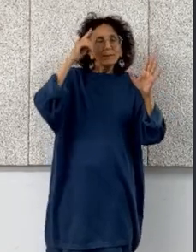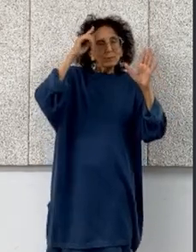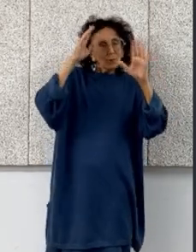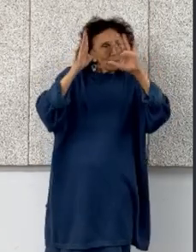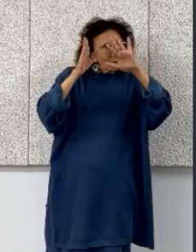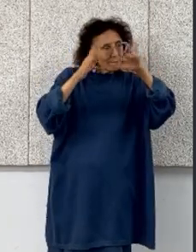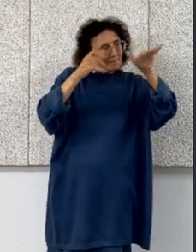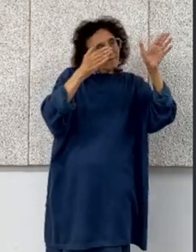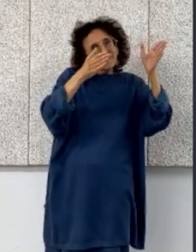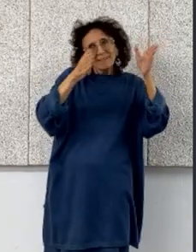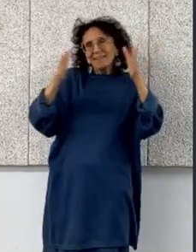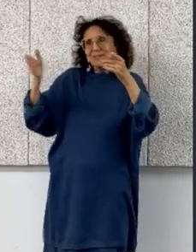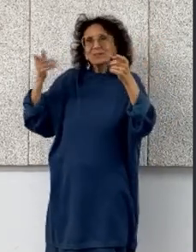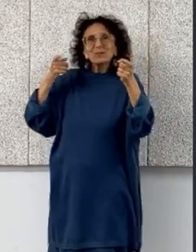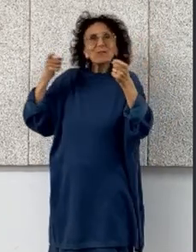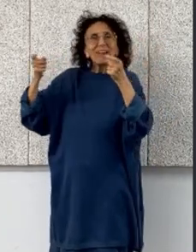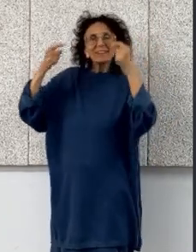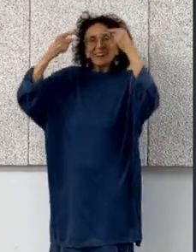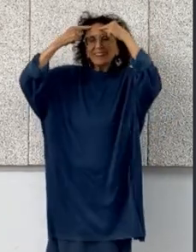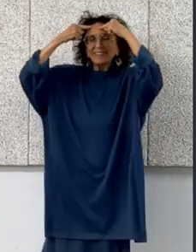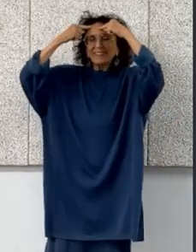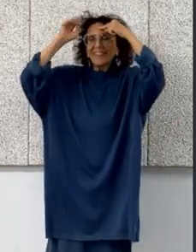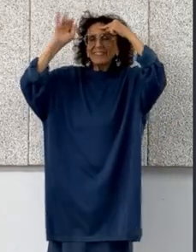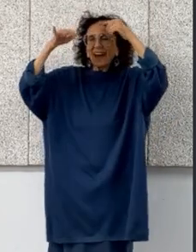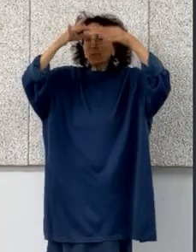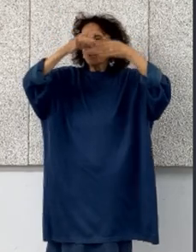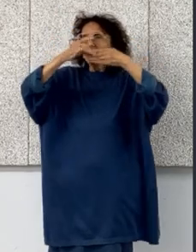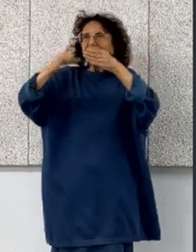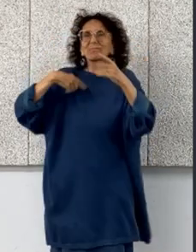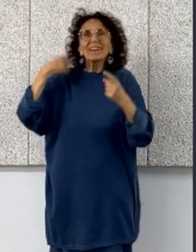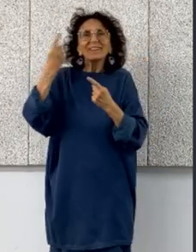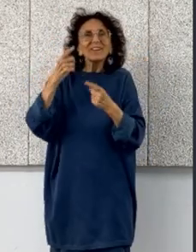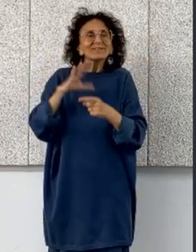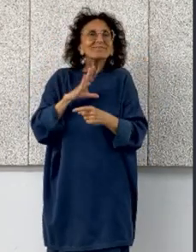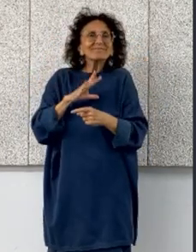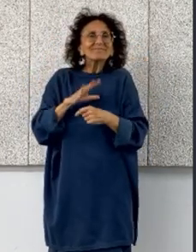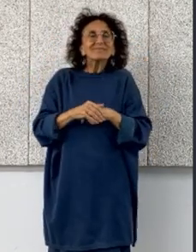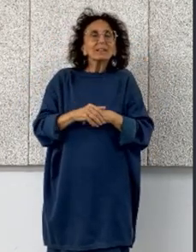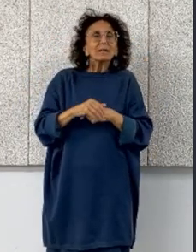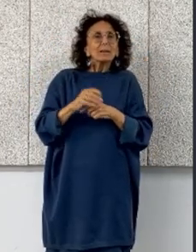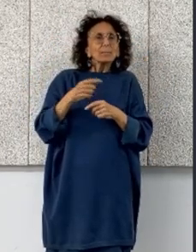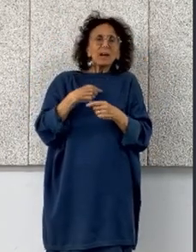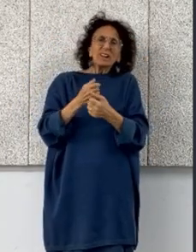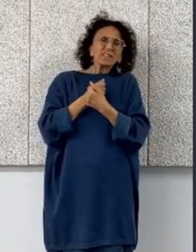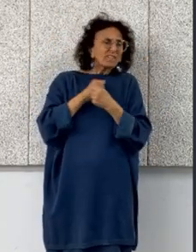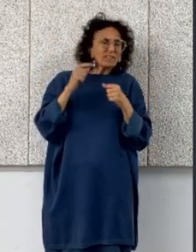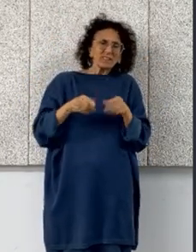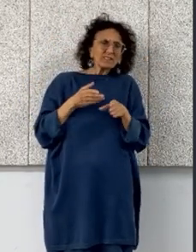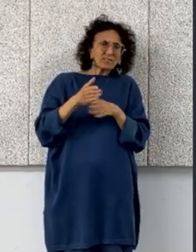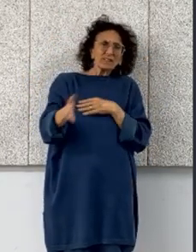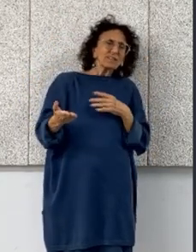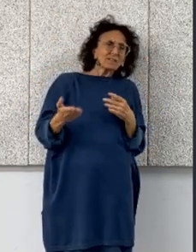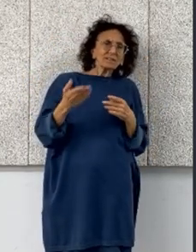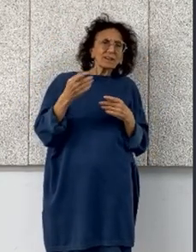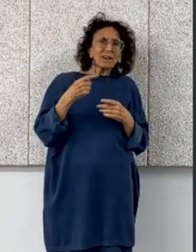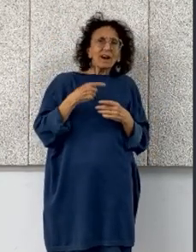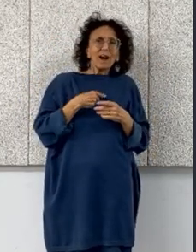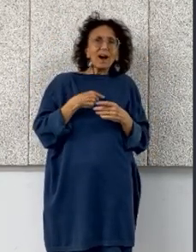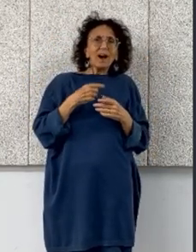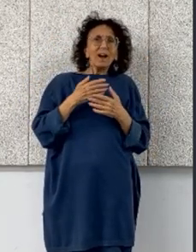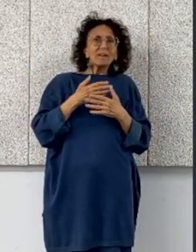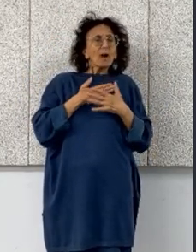me again. Mm-hmm. But I also, you know, I love this field and I love the work that I've done. I don't want to run another